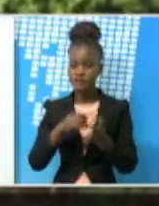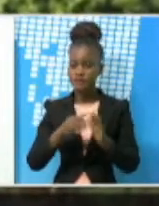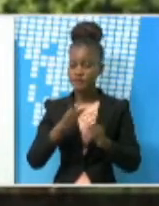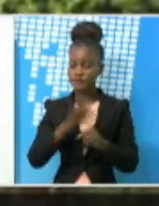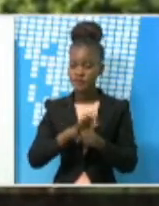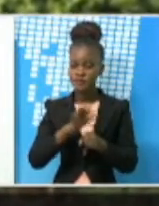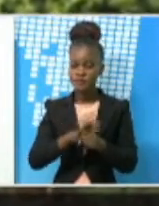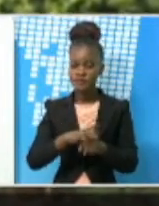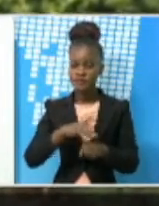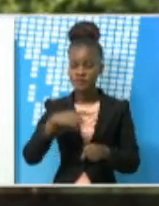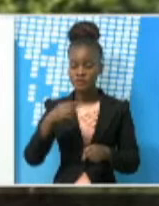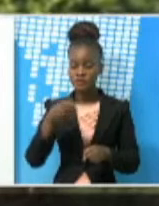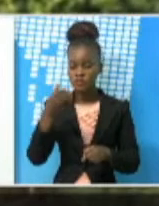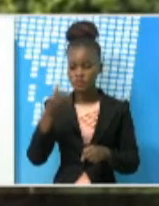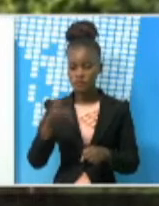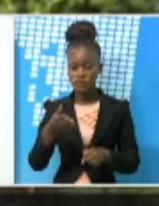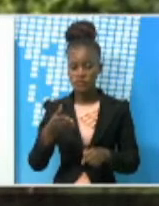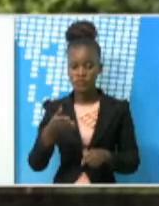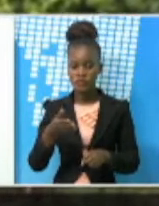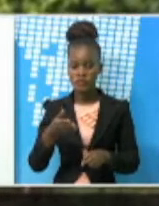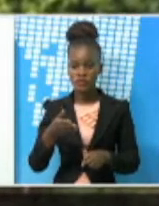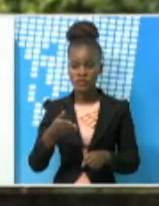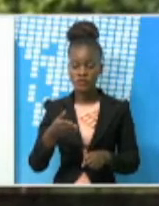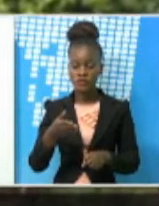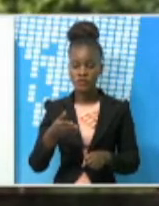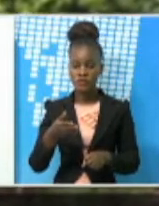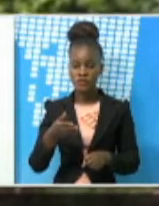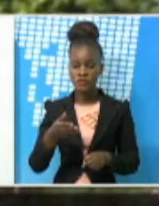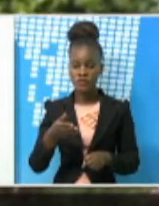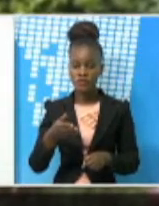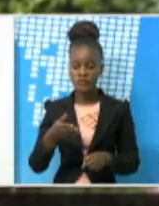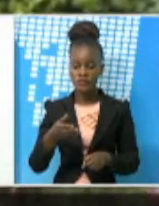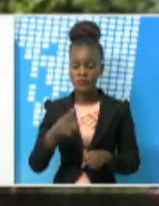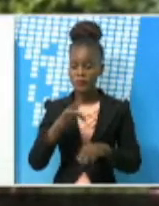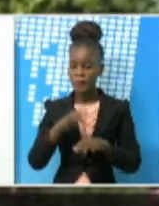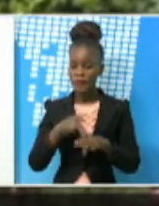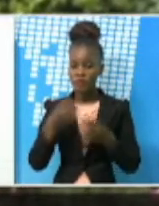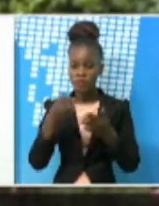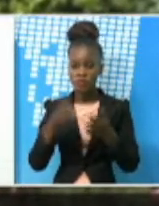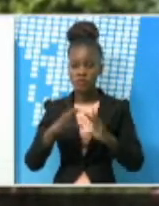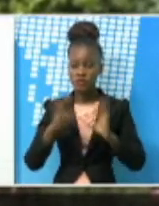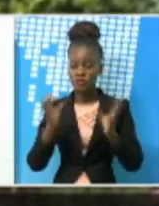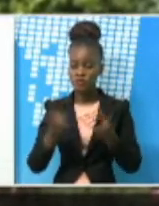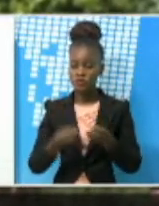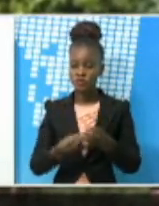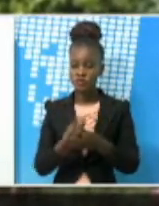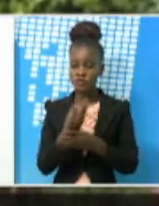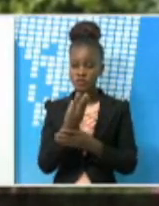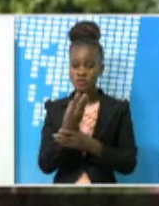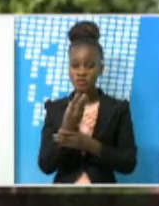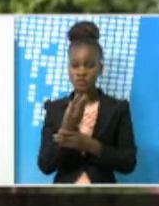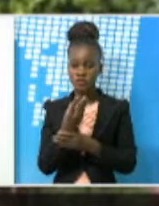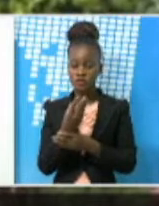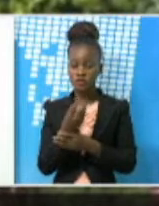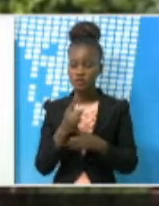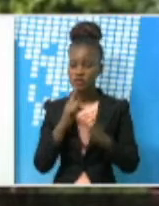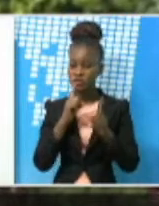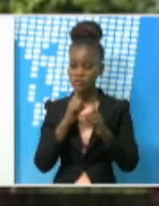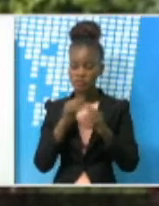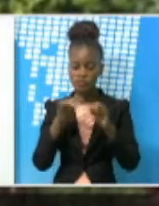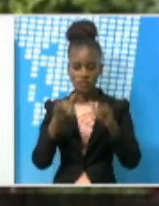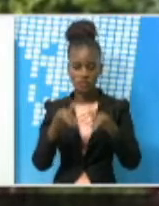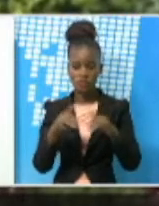are going to reduce taxes? Have they evaluated and seen that actually the circles have grown? Have they reached that stage where